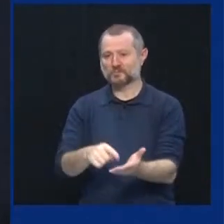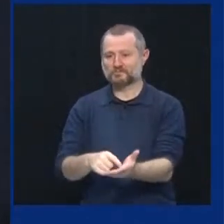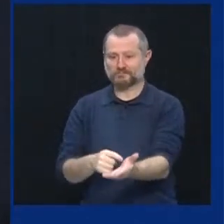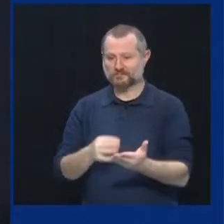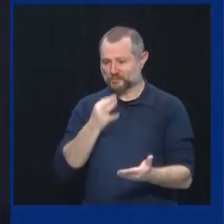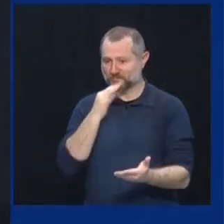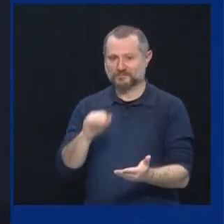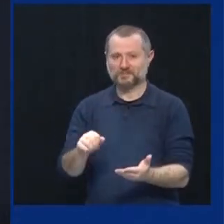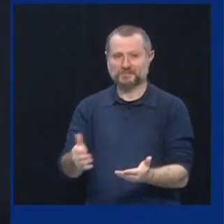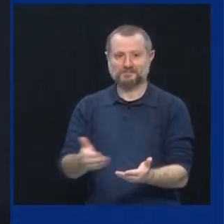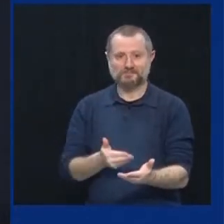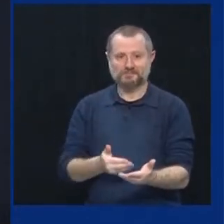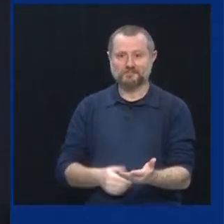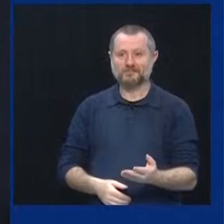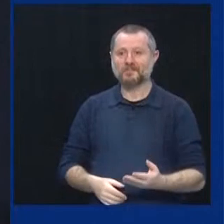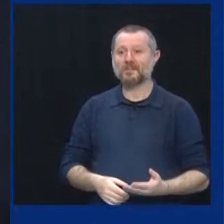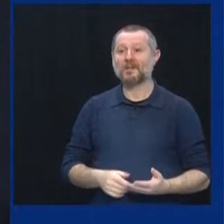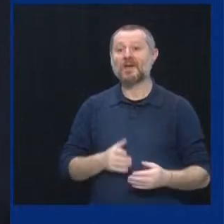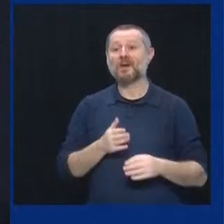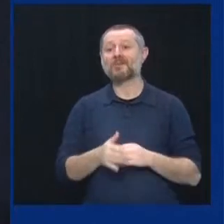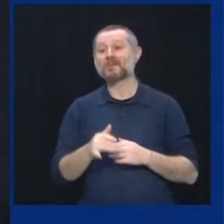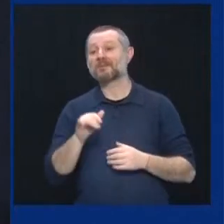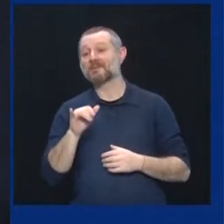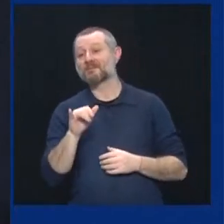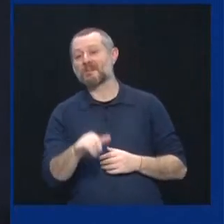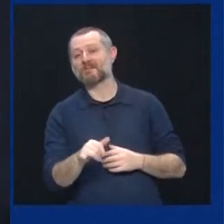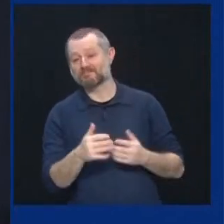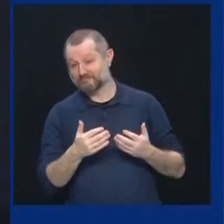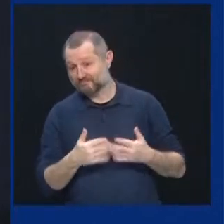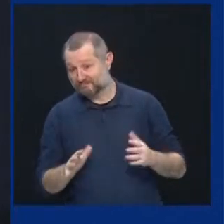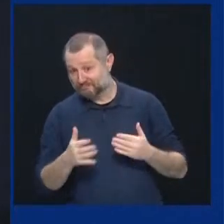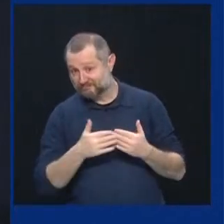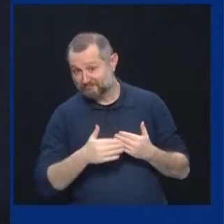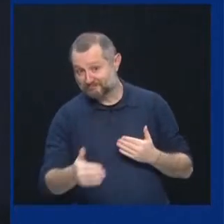ASAP. And then, atmospherically,